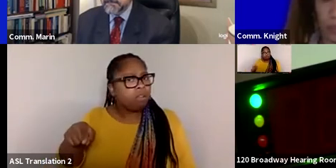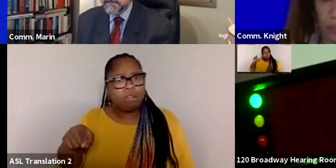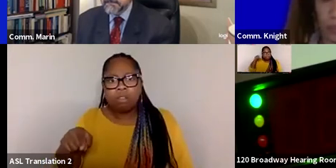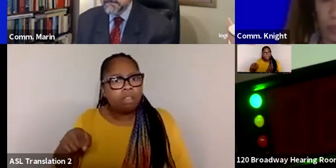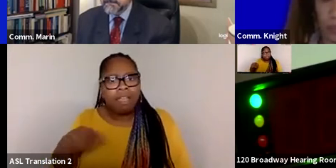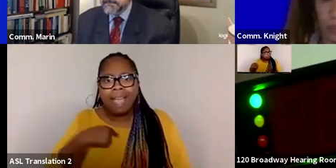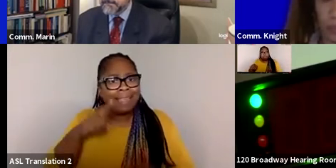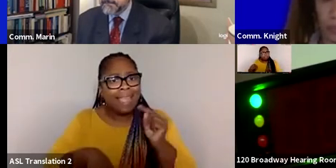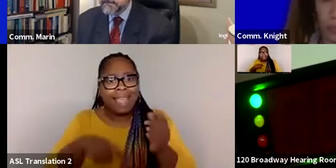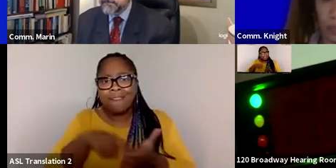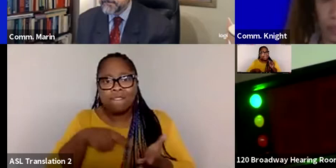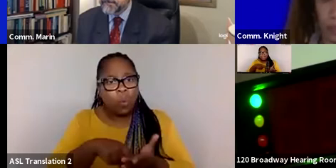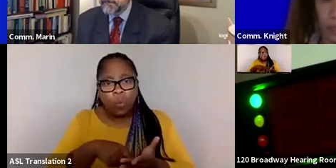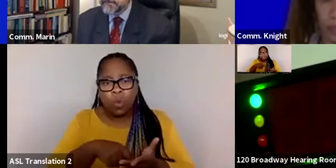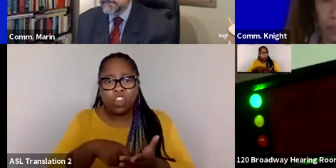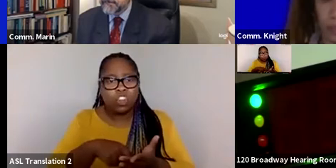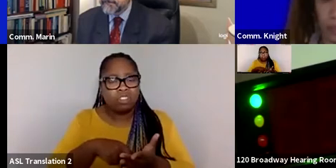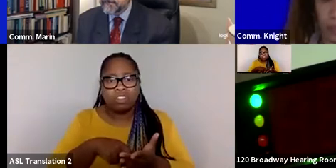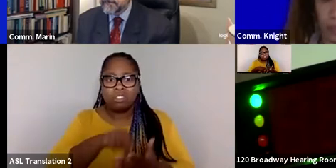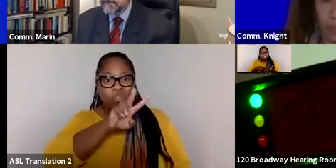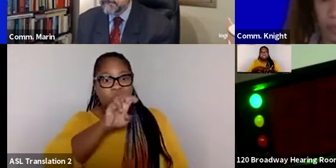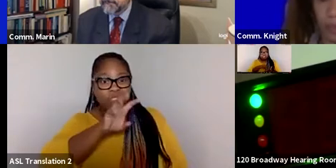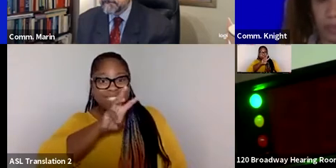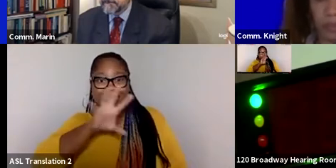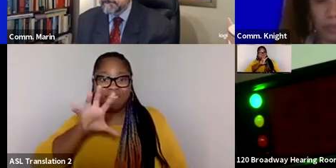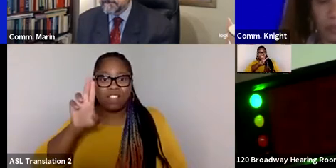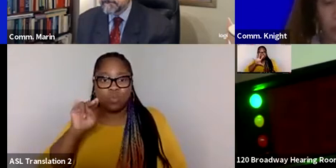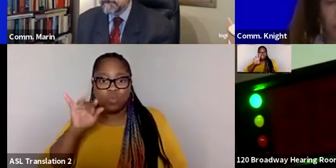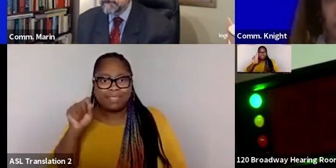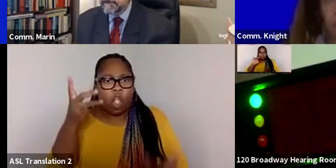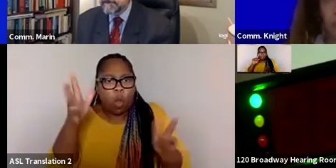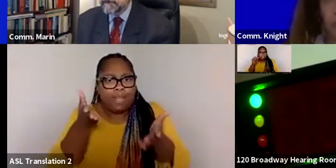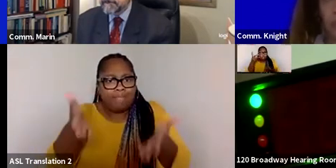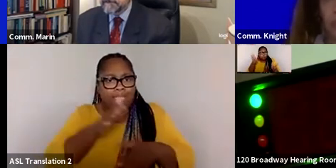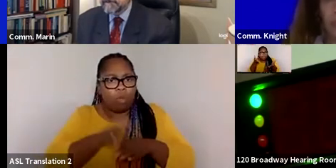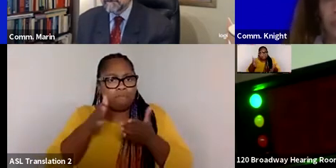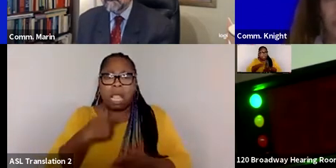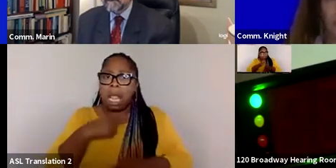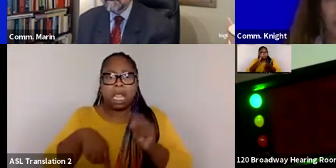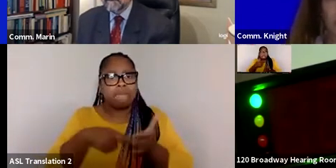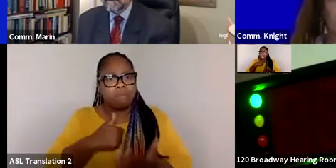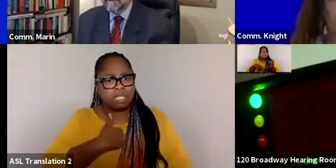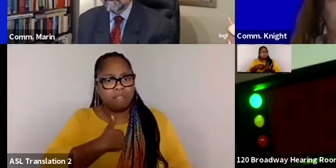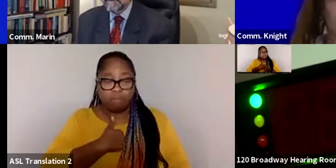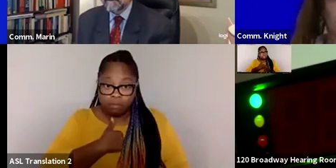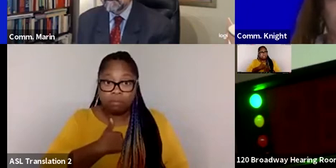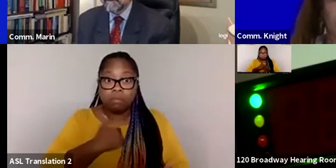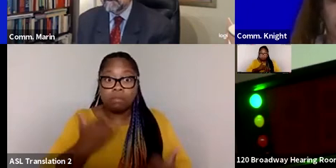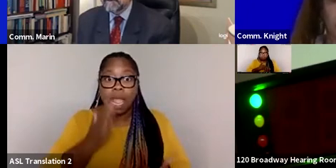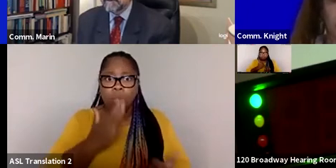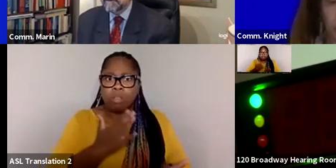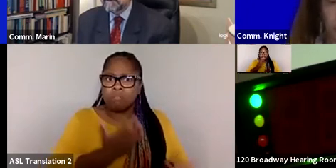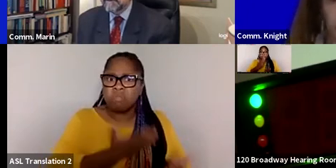already 265 units built on that block, and now you're proposing another, I